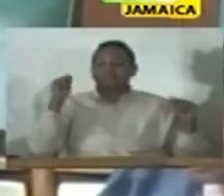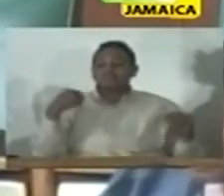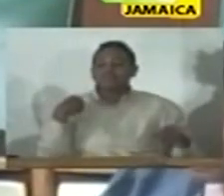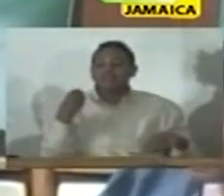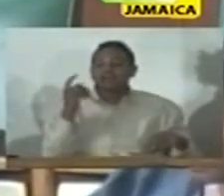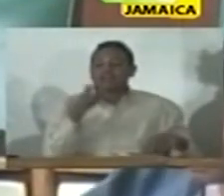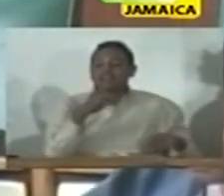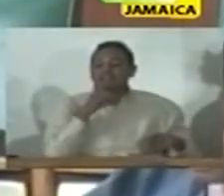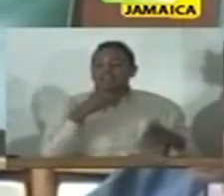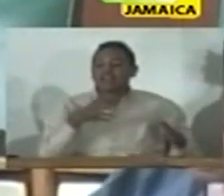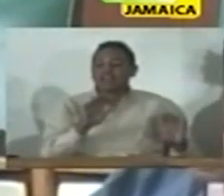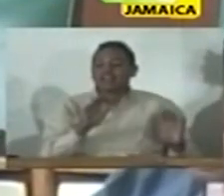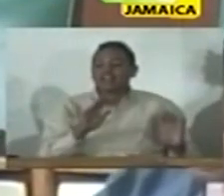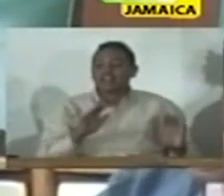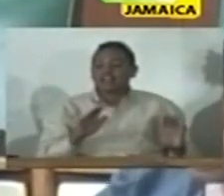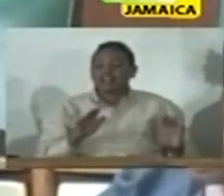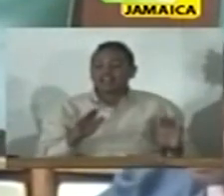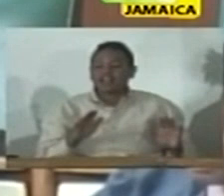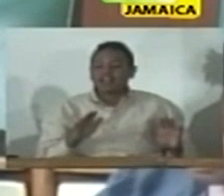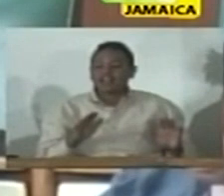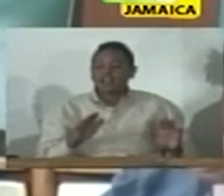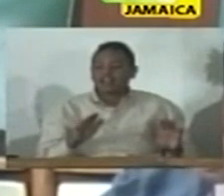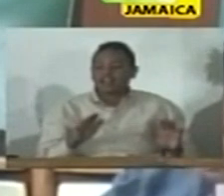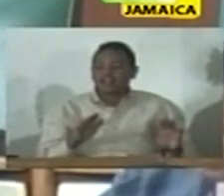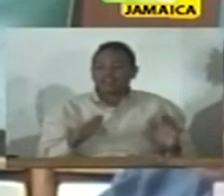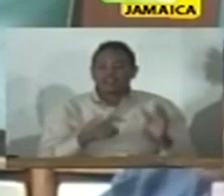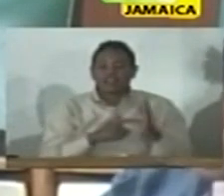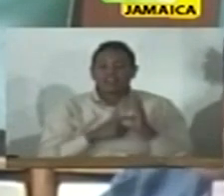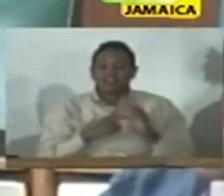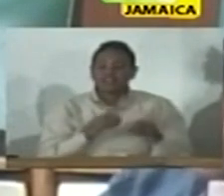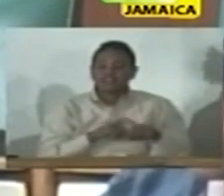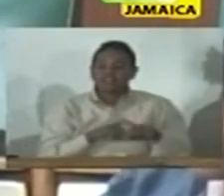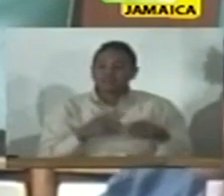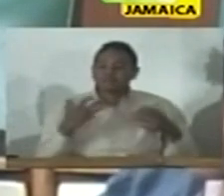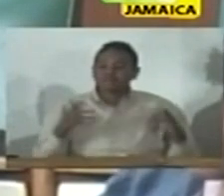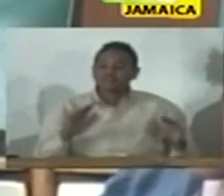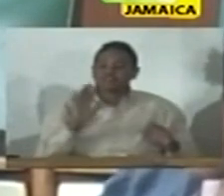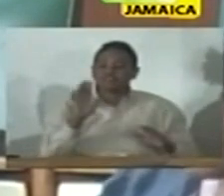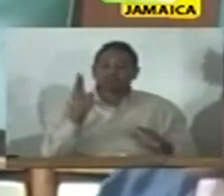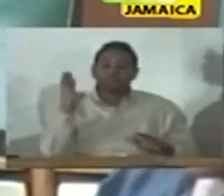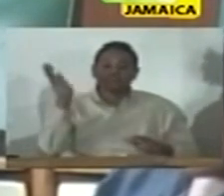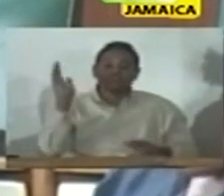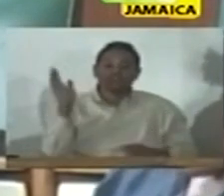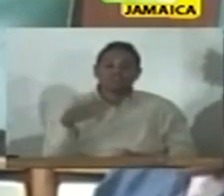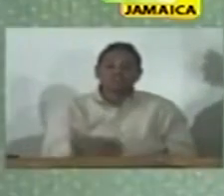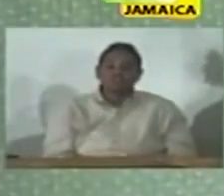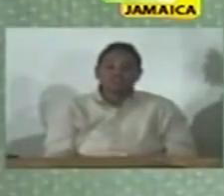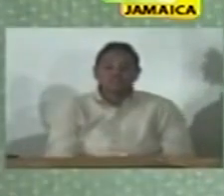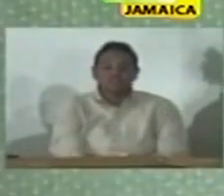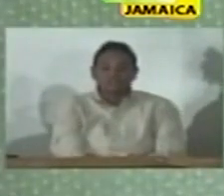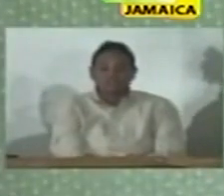ask that he be allotted the requisite time to complete his presentation.